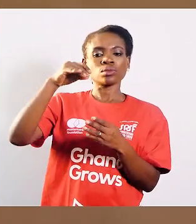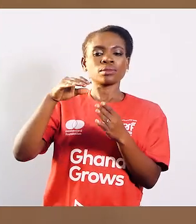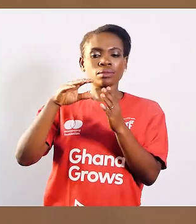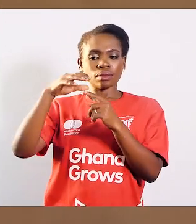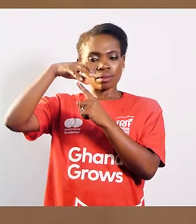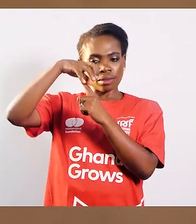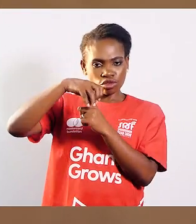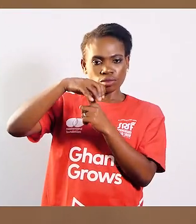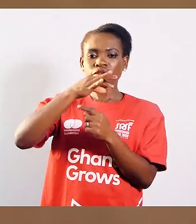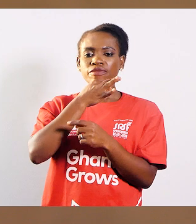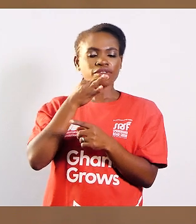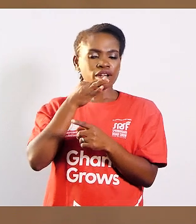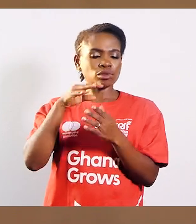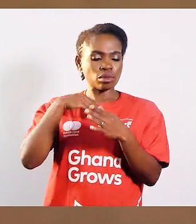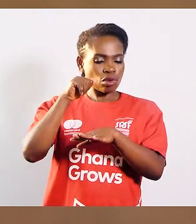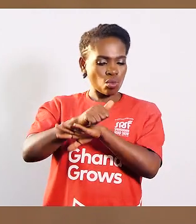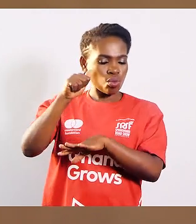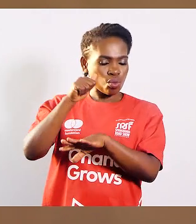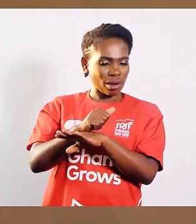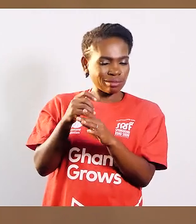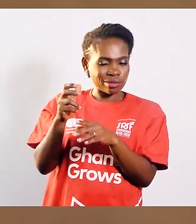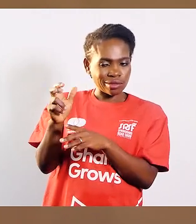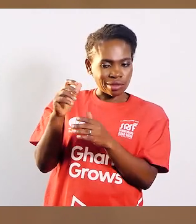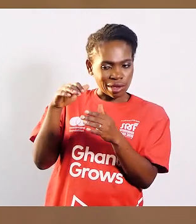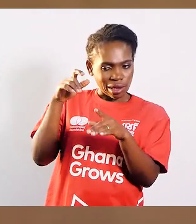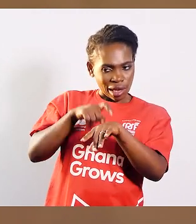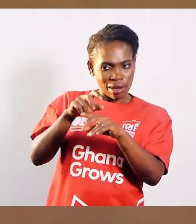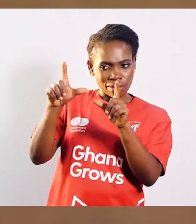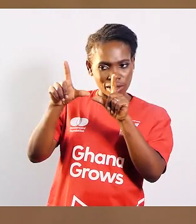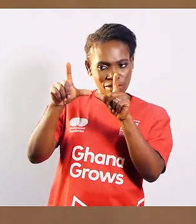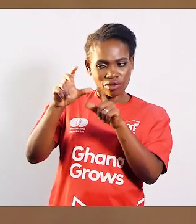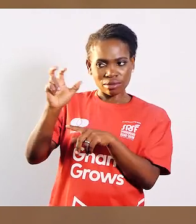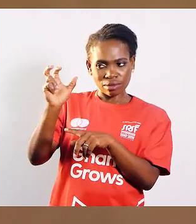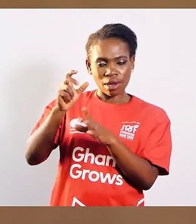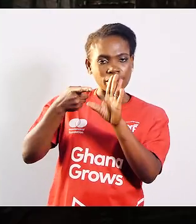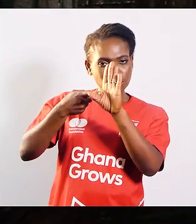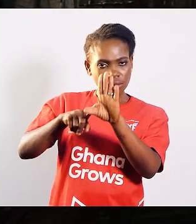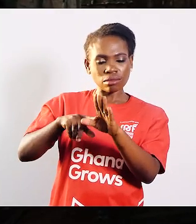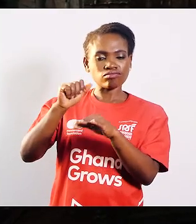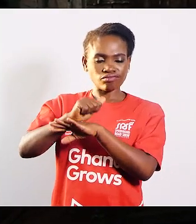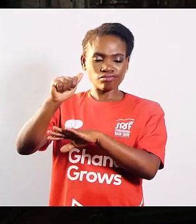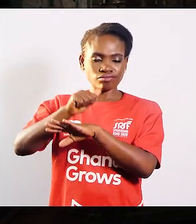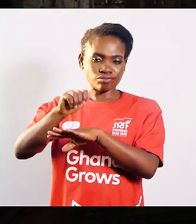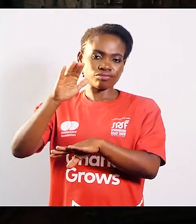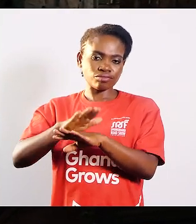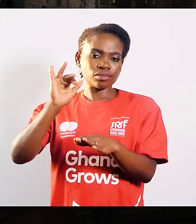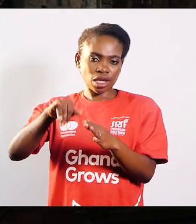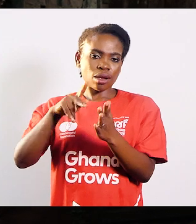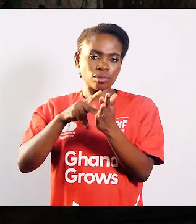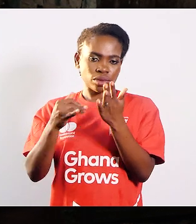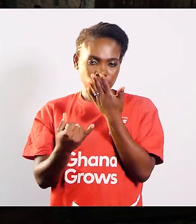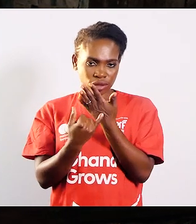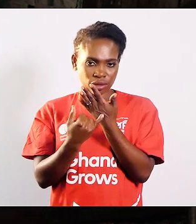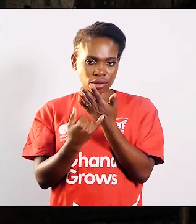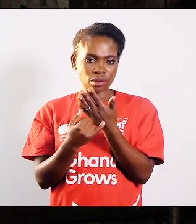working on this since level 300. Yes, and it's one of the businesses, as I said, that requires limited capital or low capital to